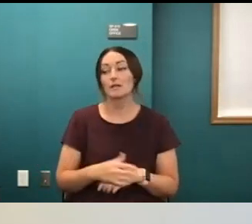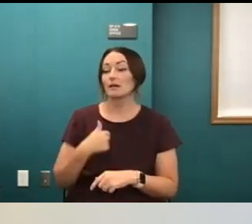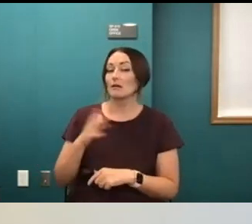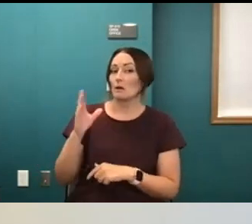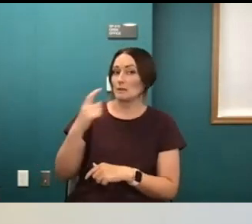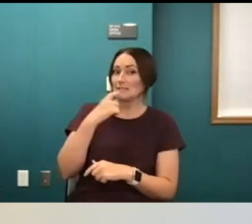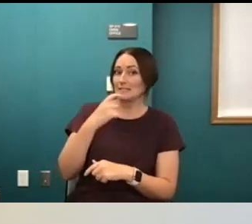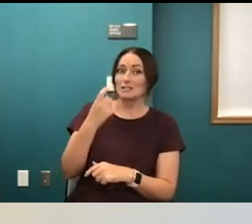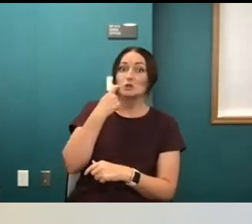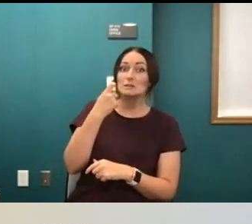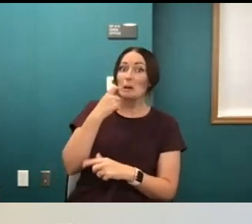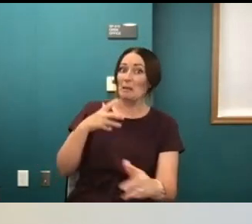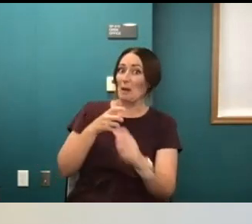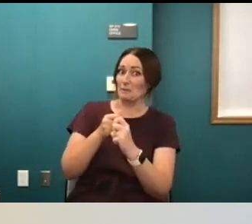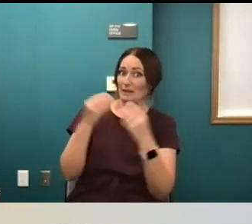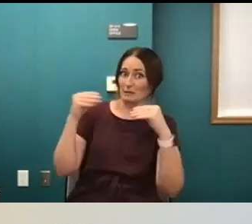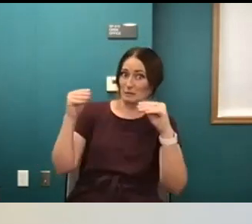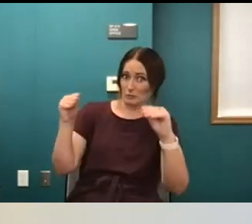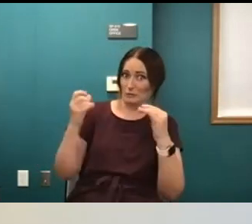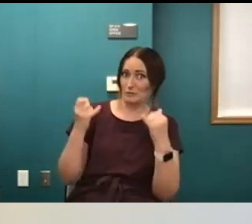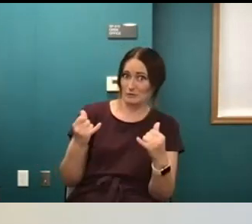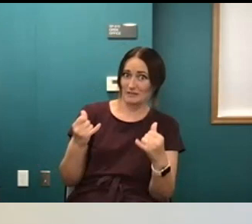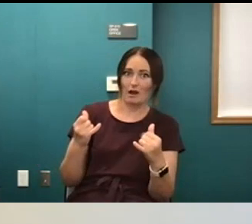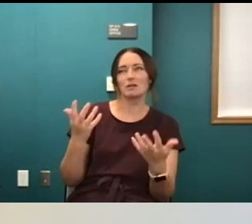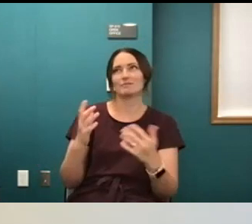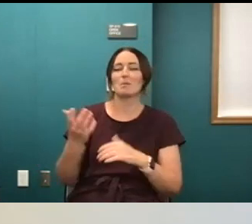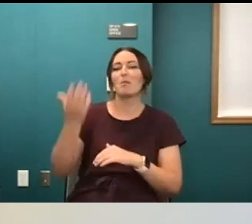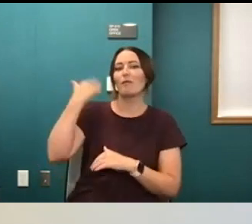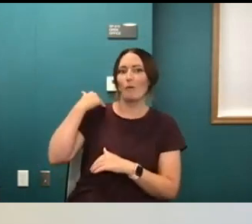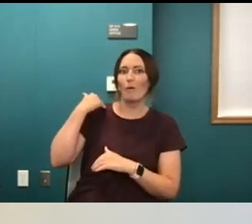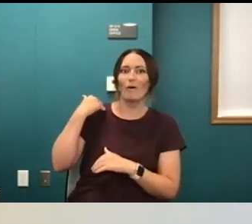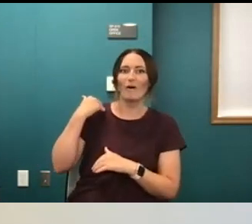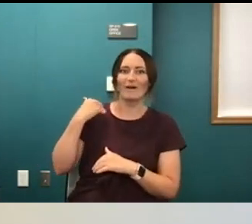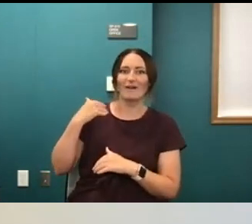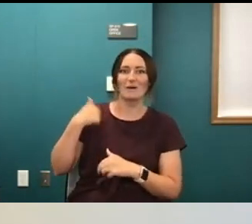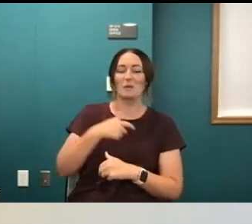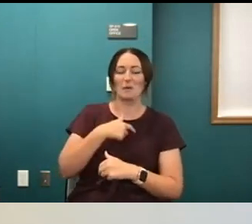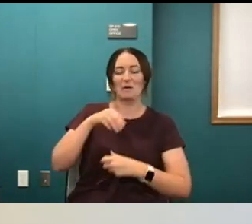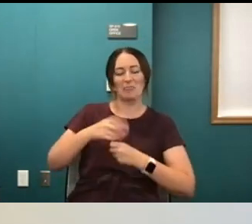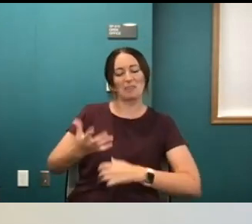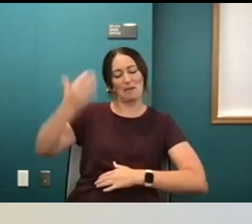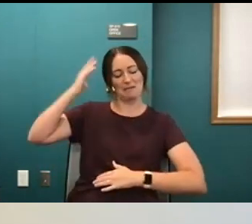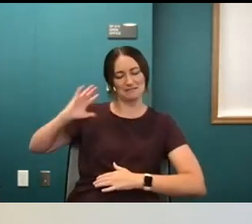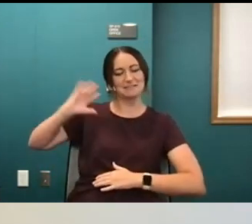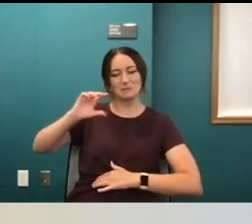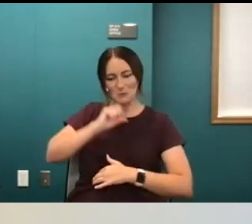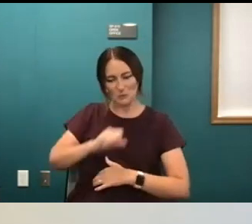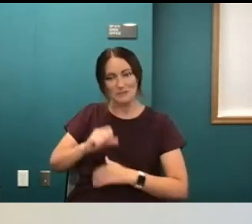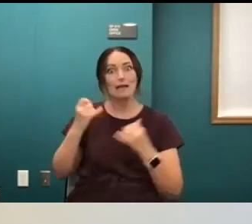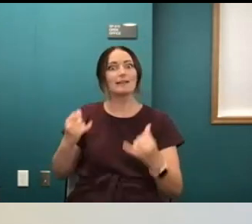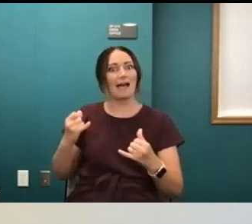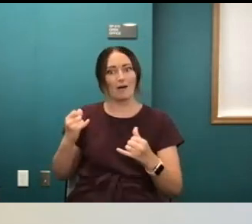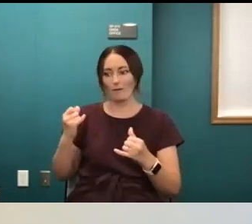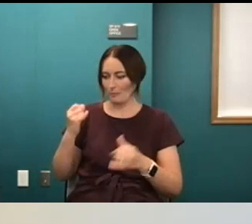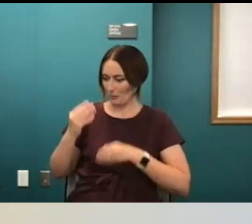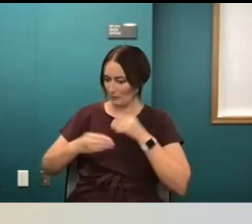just recently updated. It looks, I mean, it was like we were in the past before, and now we've brought it into the future. So it's a lot more